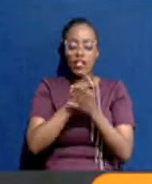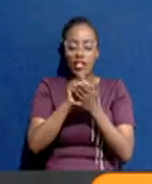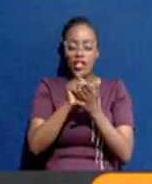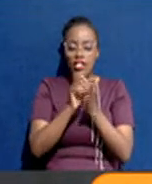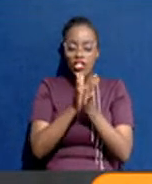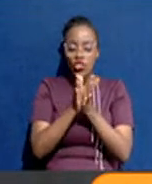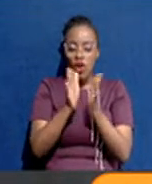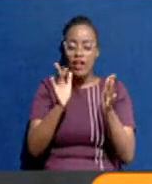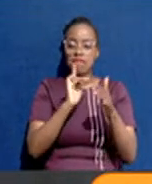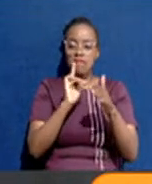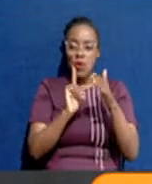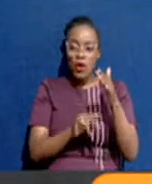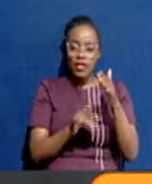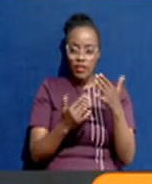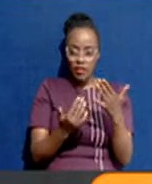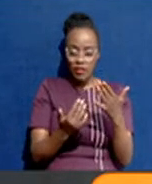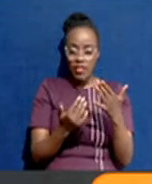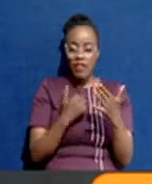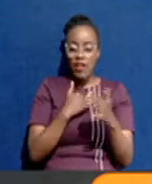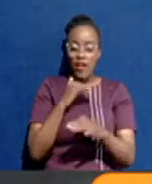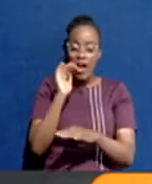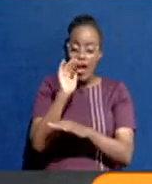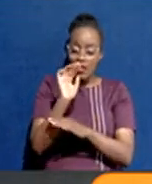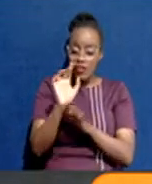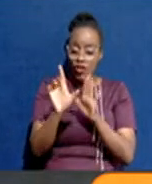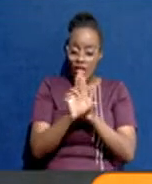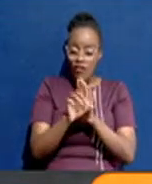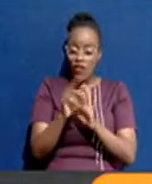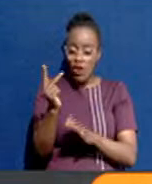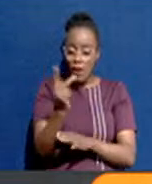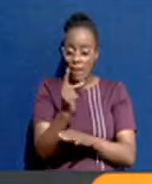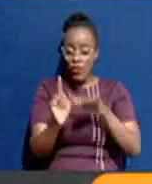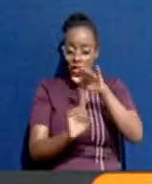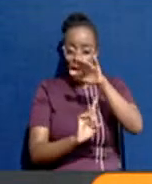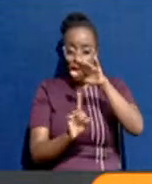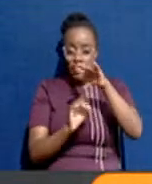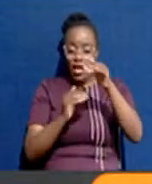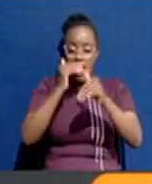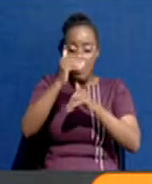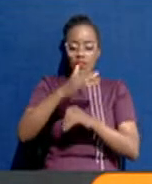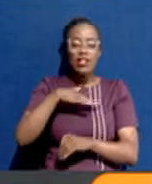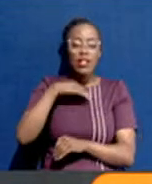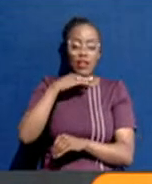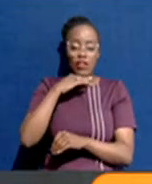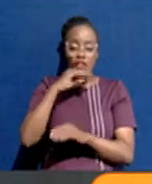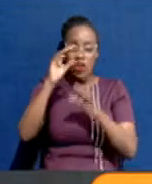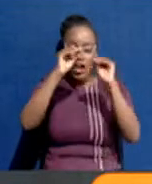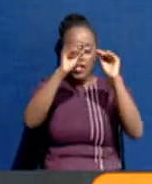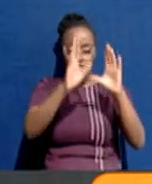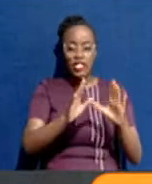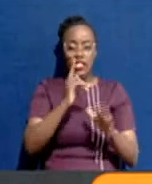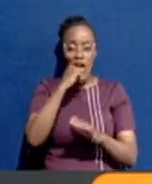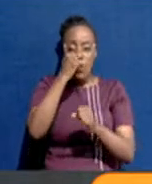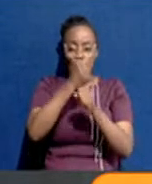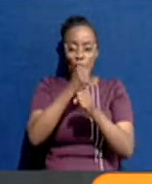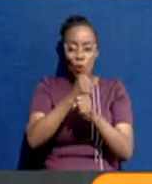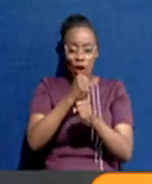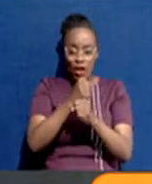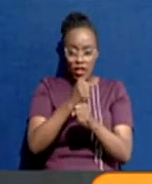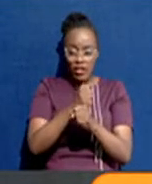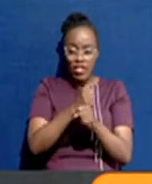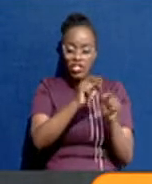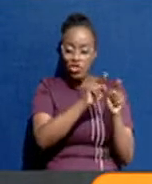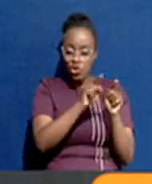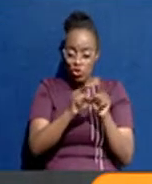George Misori, says it will seek legal redress against the two ministries following the death of a teacher who also served as a boarding mistress